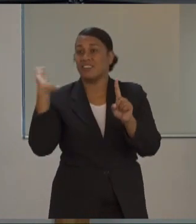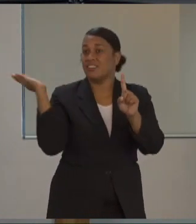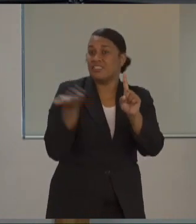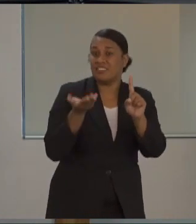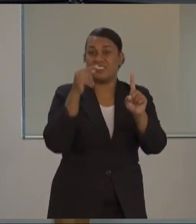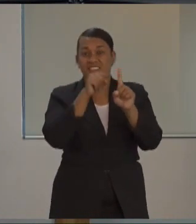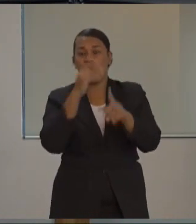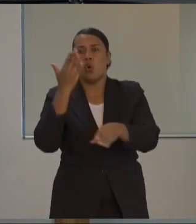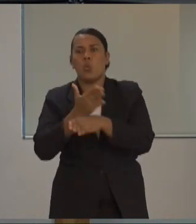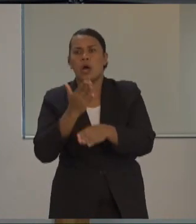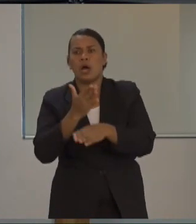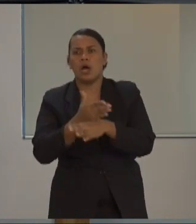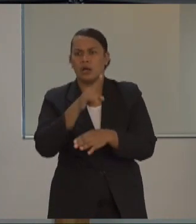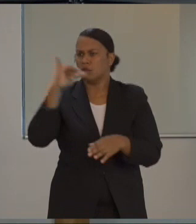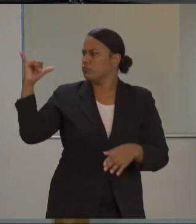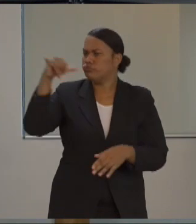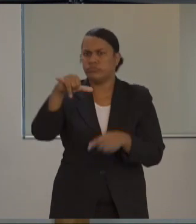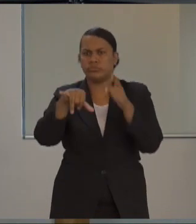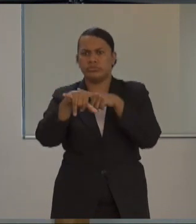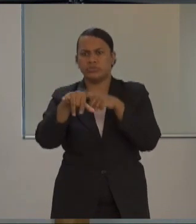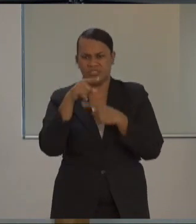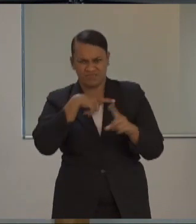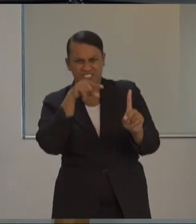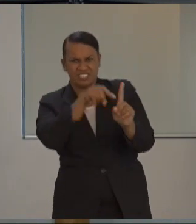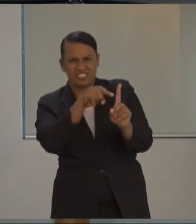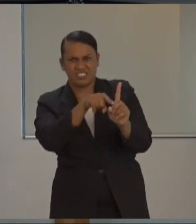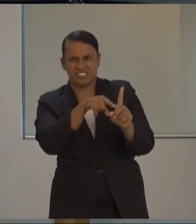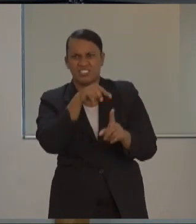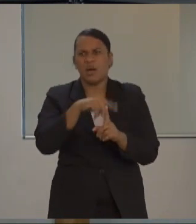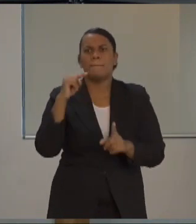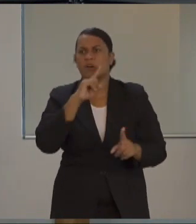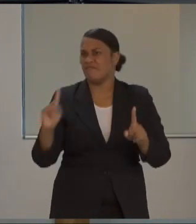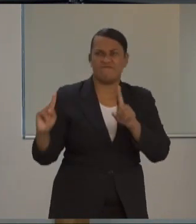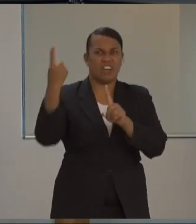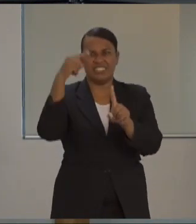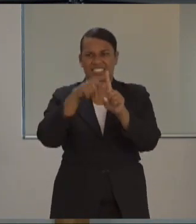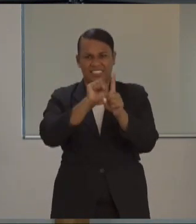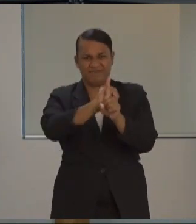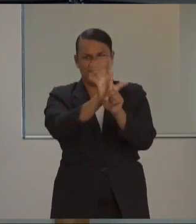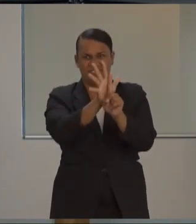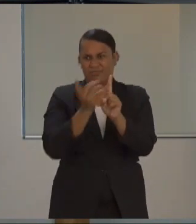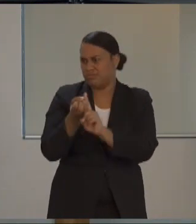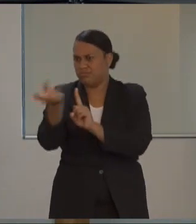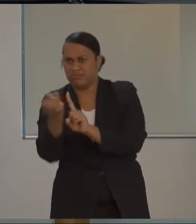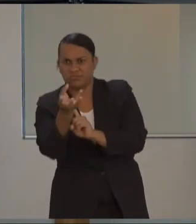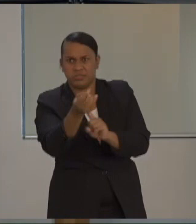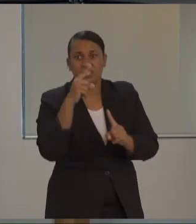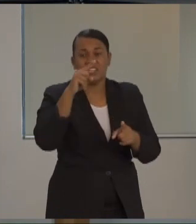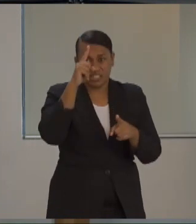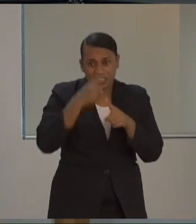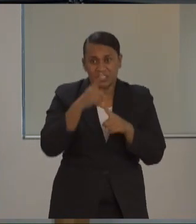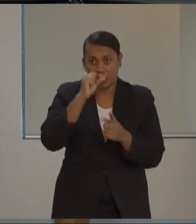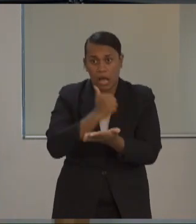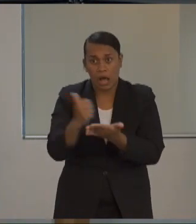What do you mean? Sir, he infected other patients as well. Oh, so patient 1. Now that yes, you